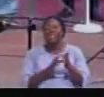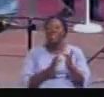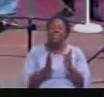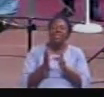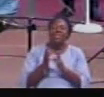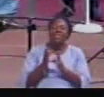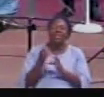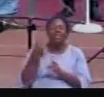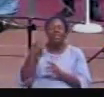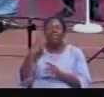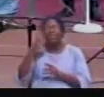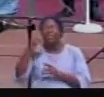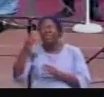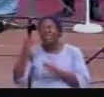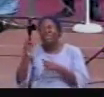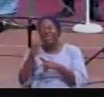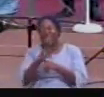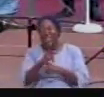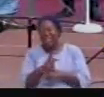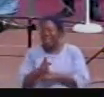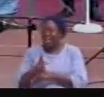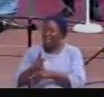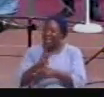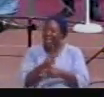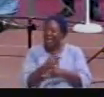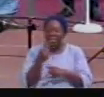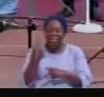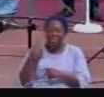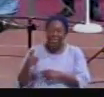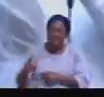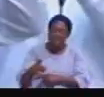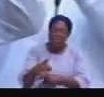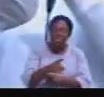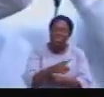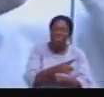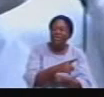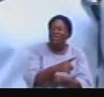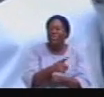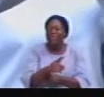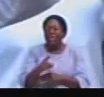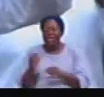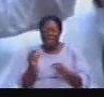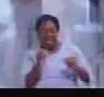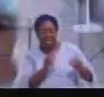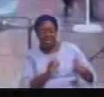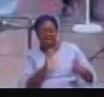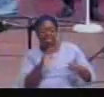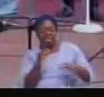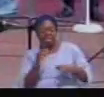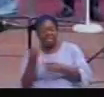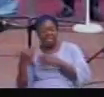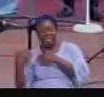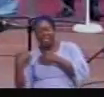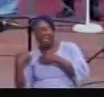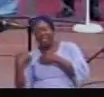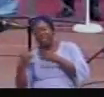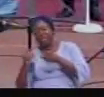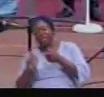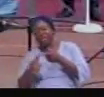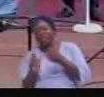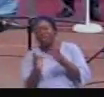unto Jesus, for he cares for you. Cast your burdens